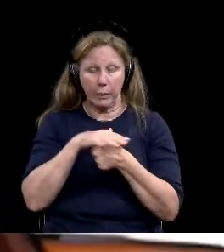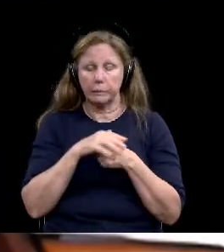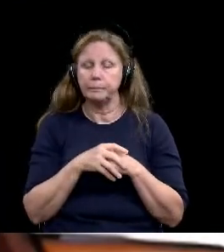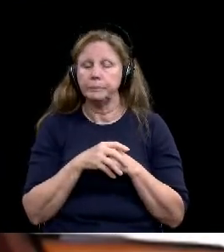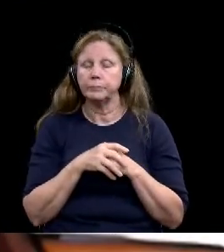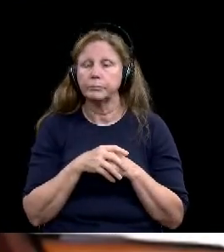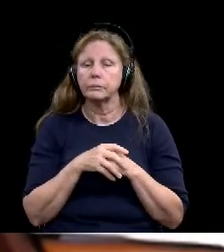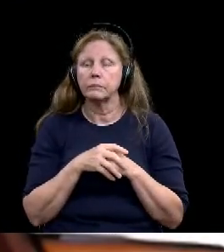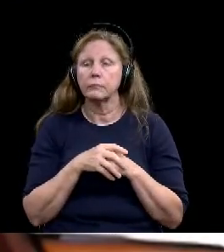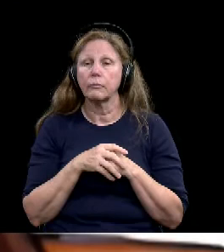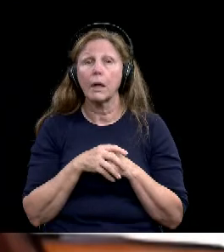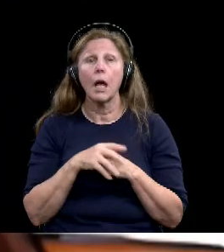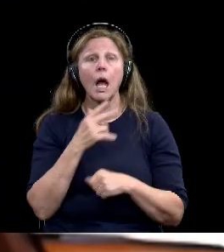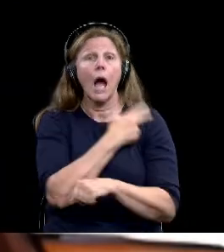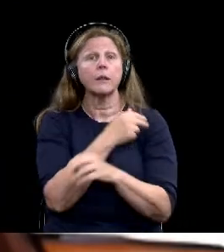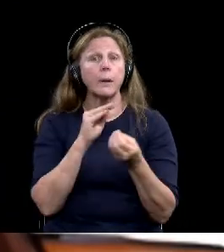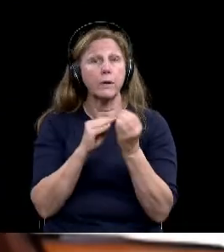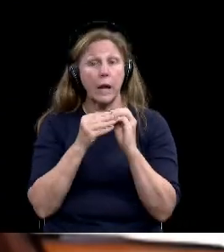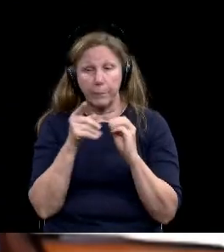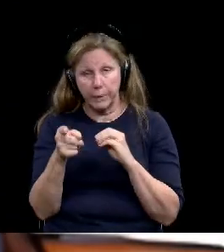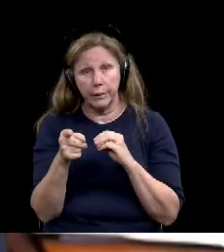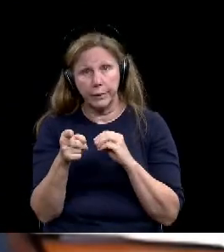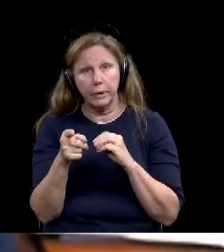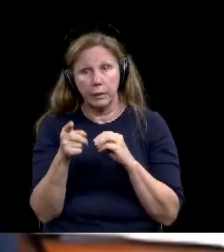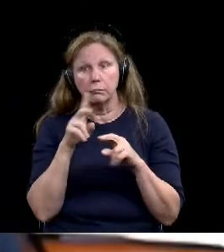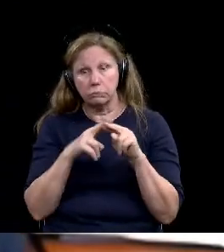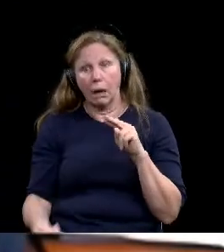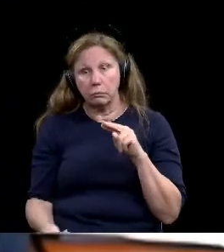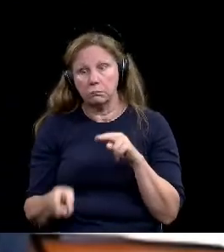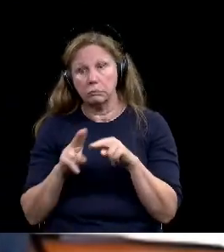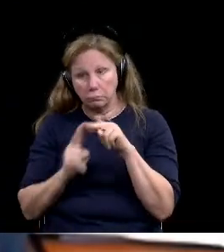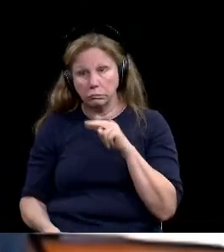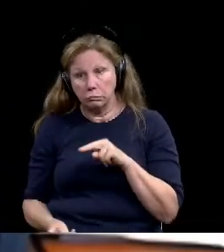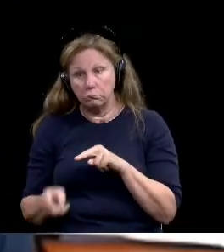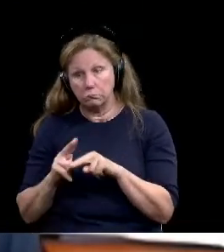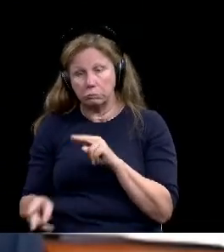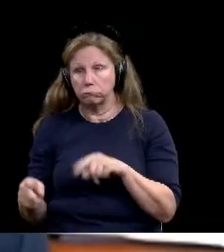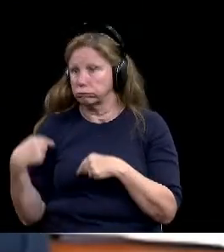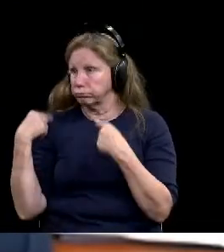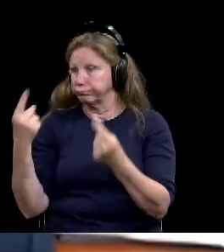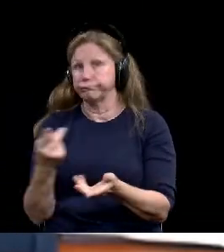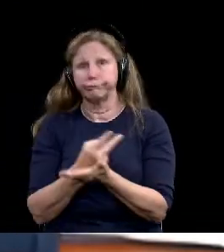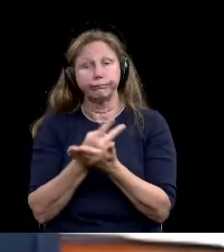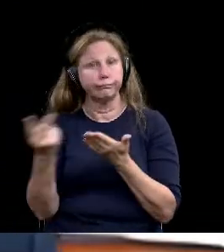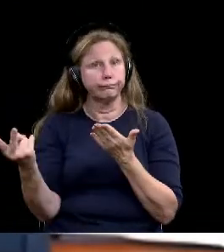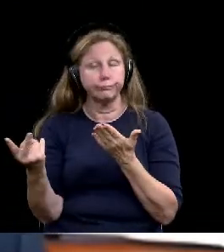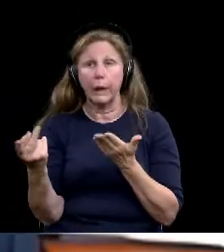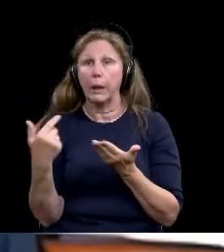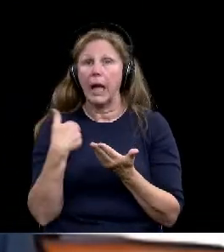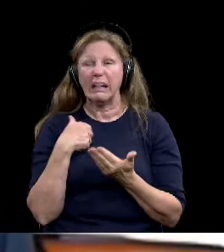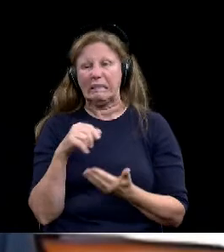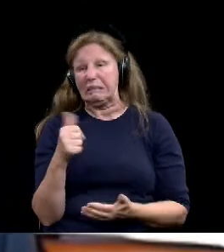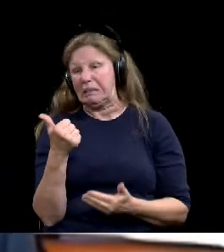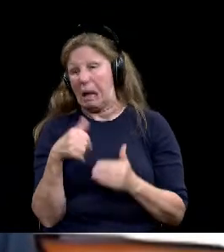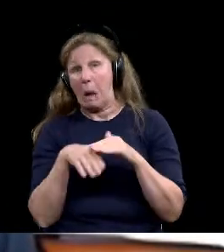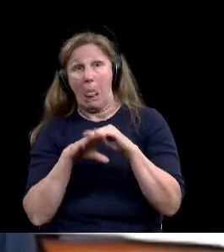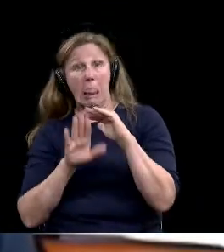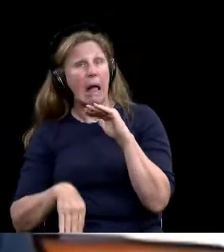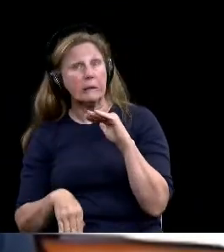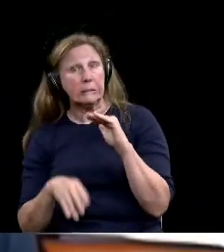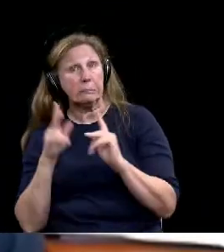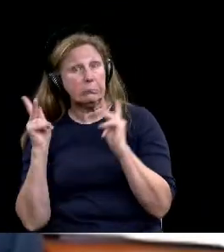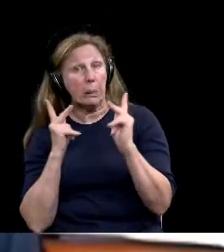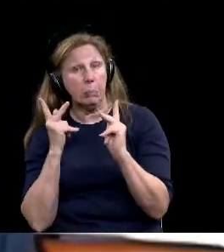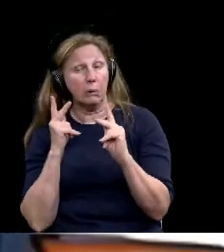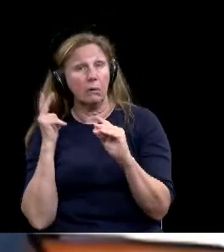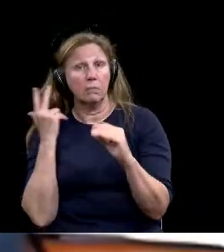at 10 or less hospitalized COVID patients. Our critical care volume of patients has dropped off drastically over